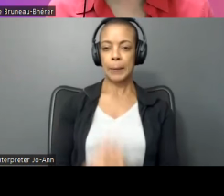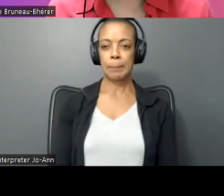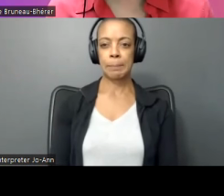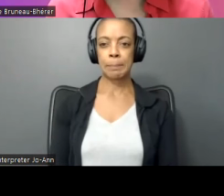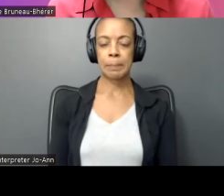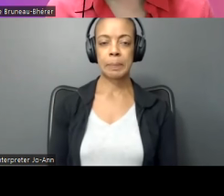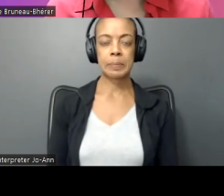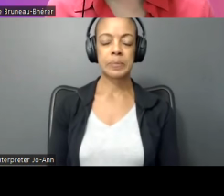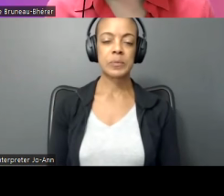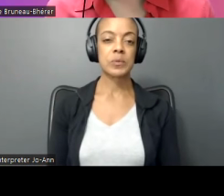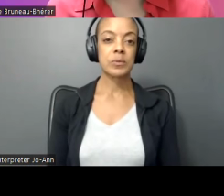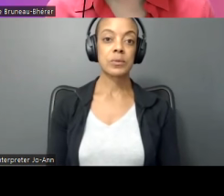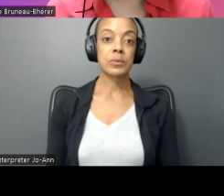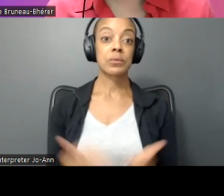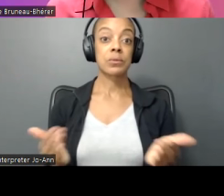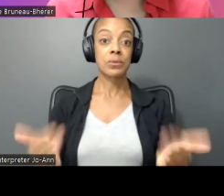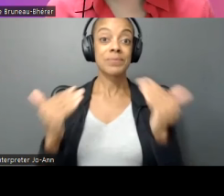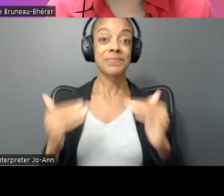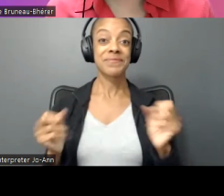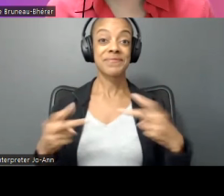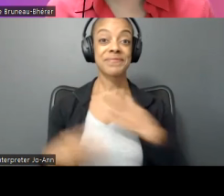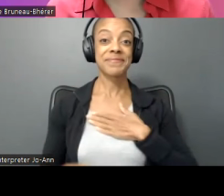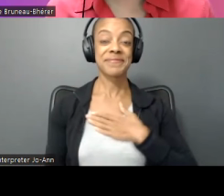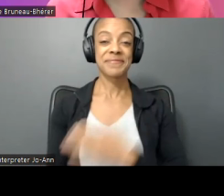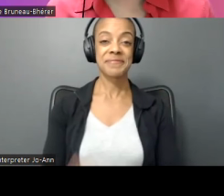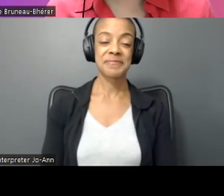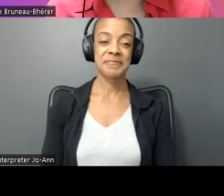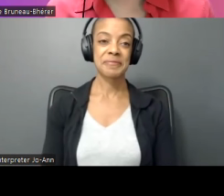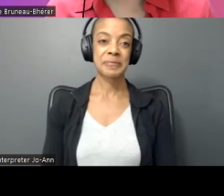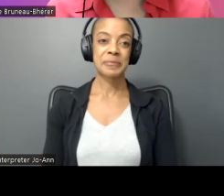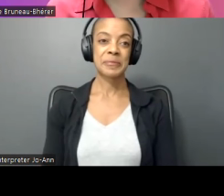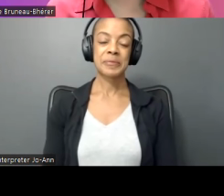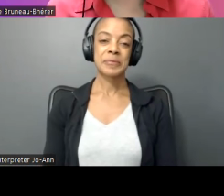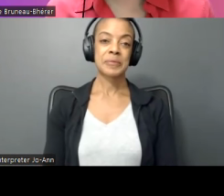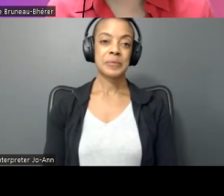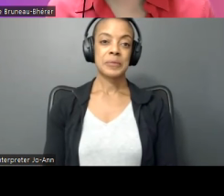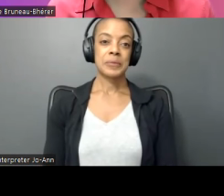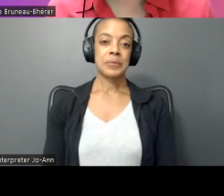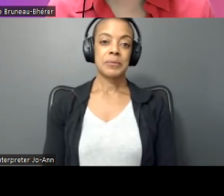Now we can change slides, please, on to the next one.